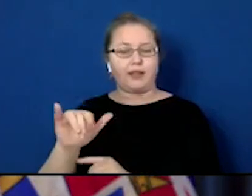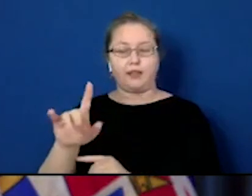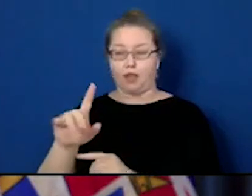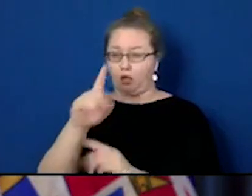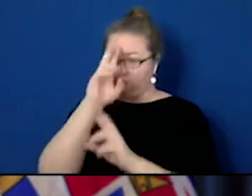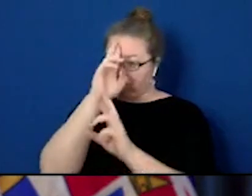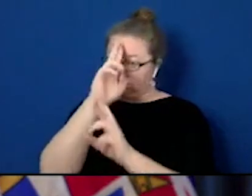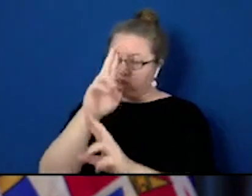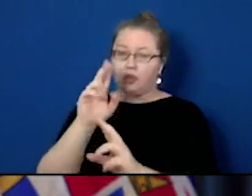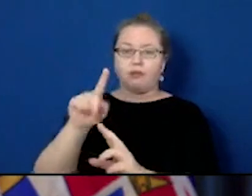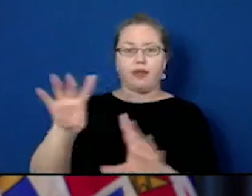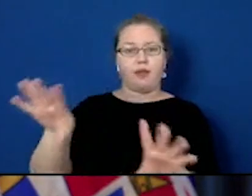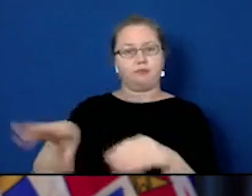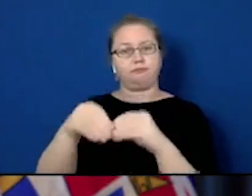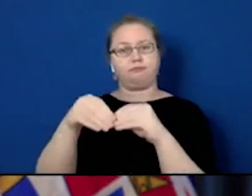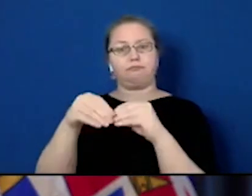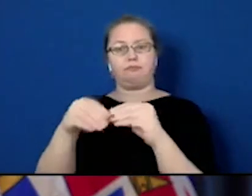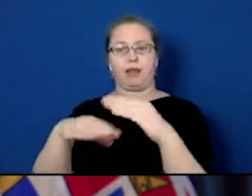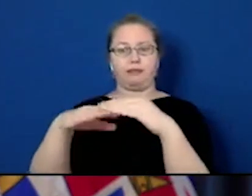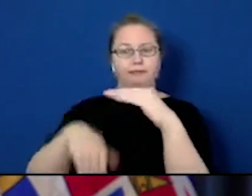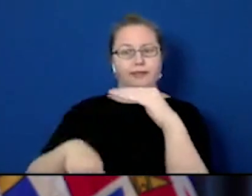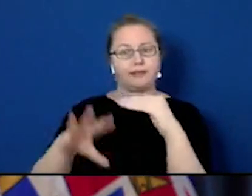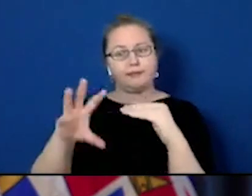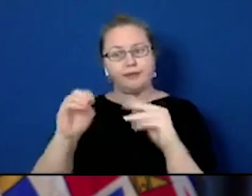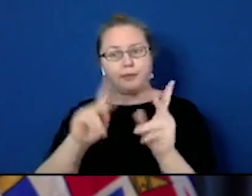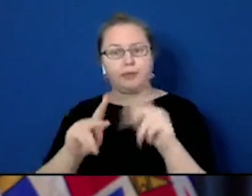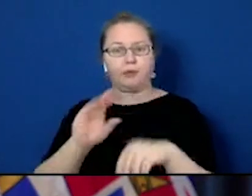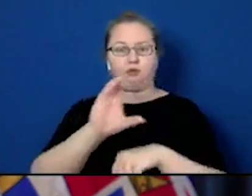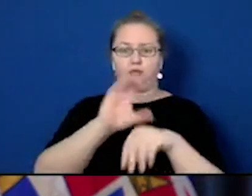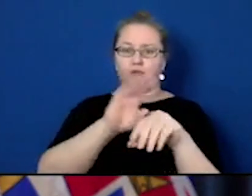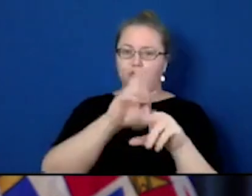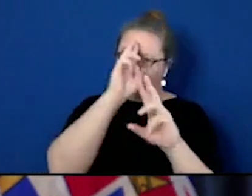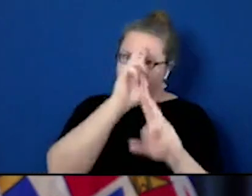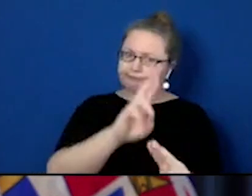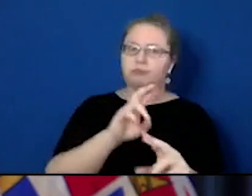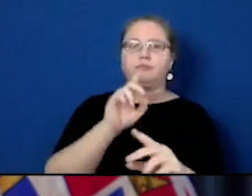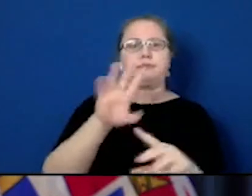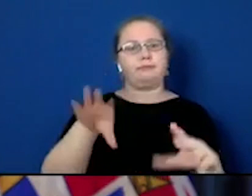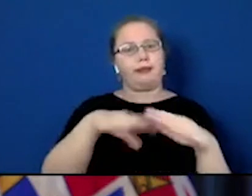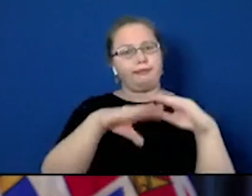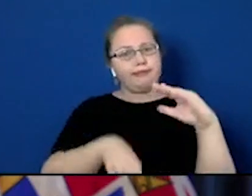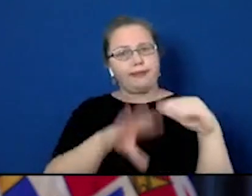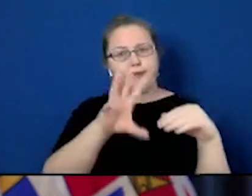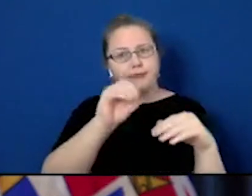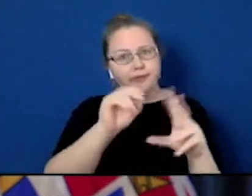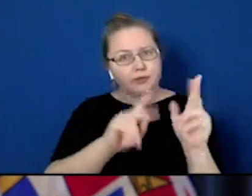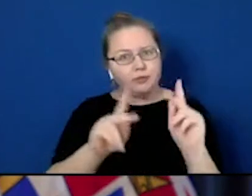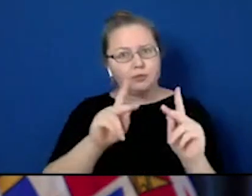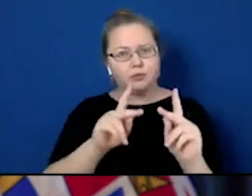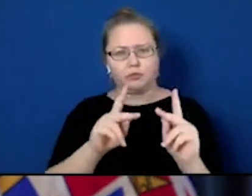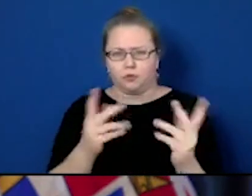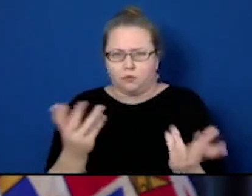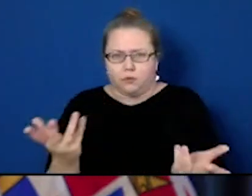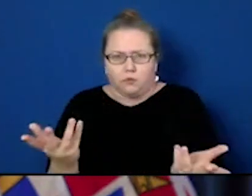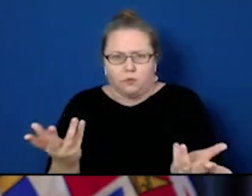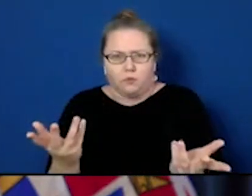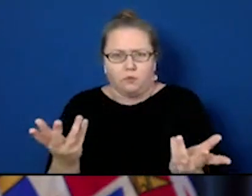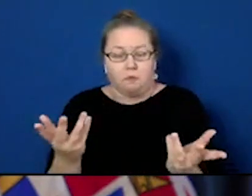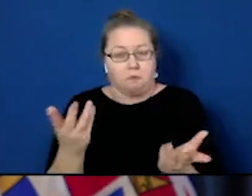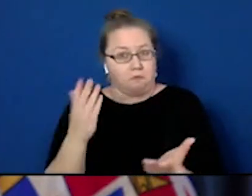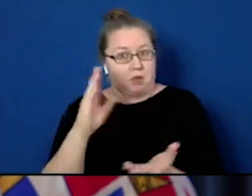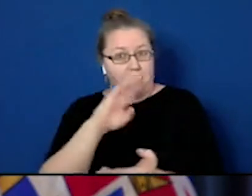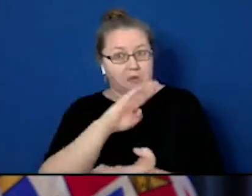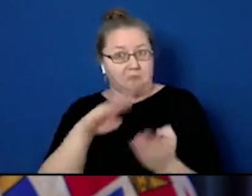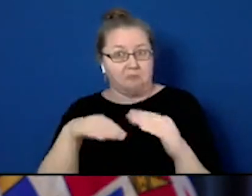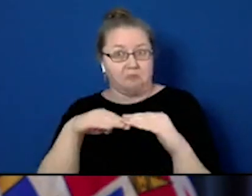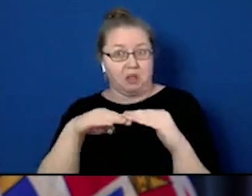where people respected the limit of 50 people or fewer. But if the spread is still happening, I mean, is there a consideration, and when would that be, to limit